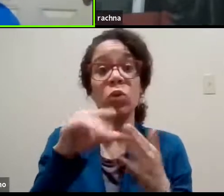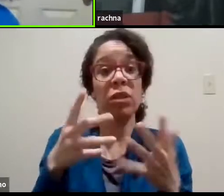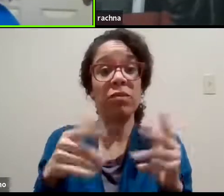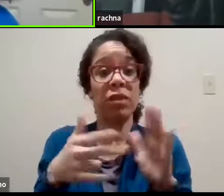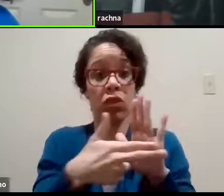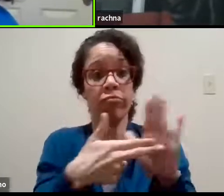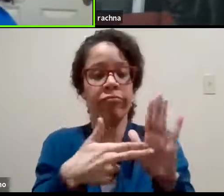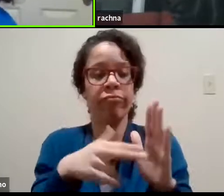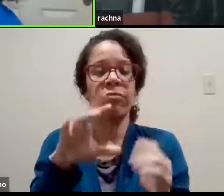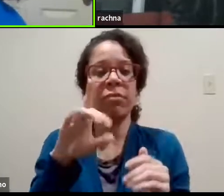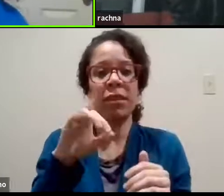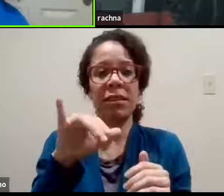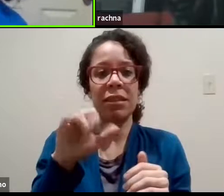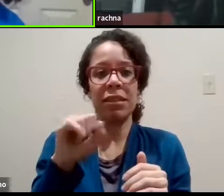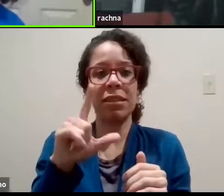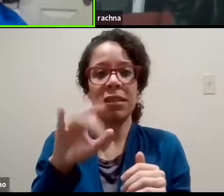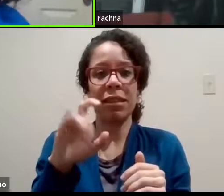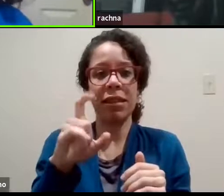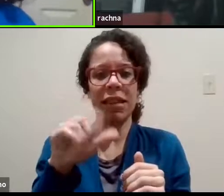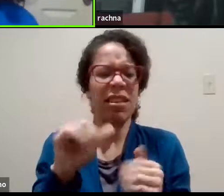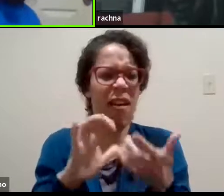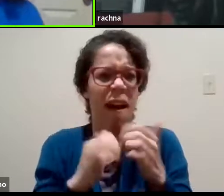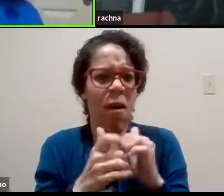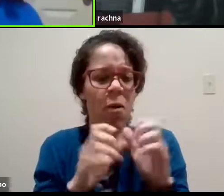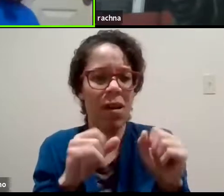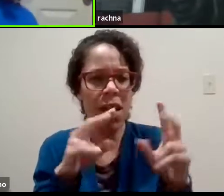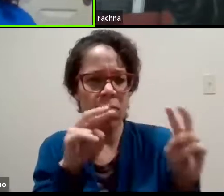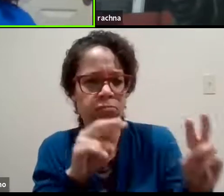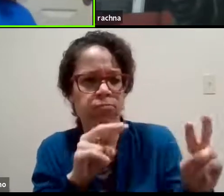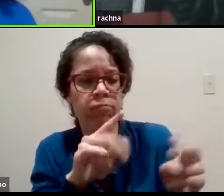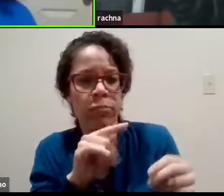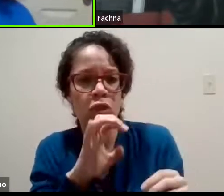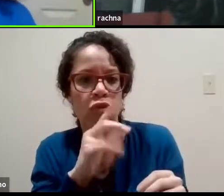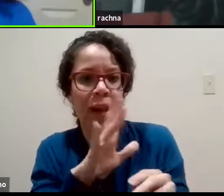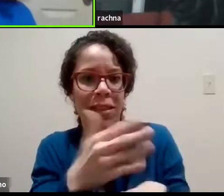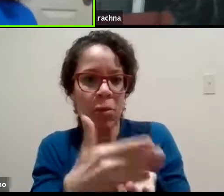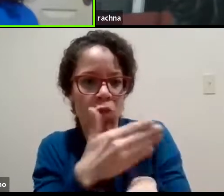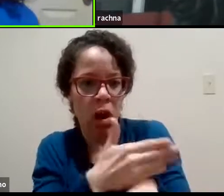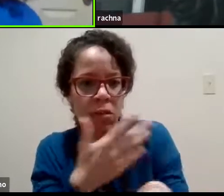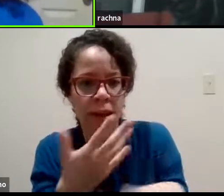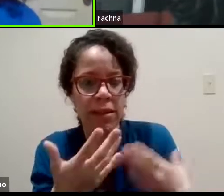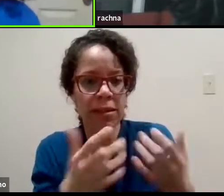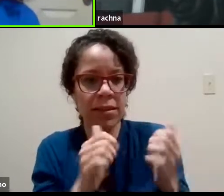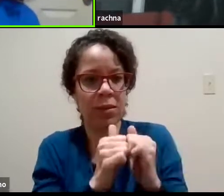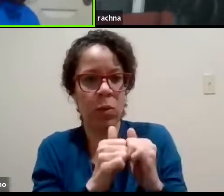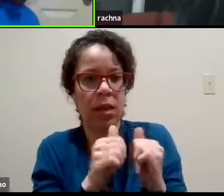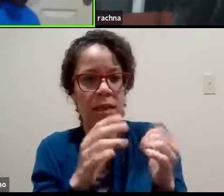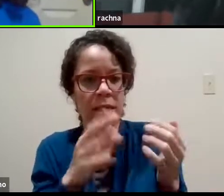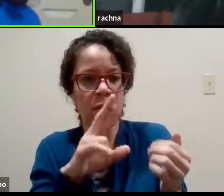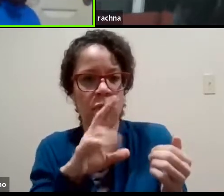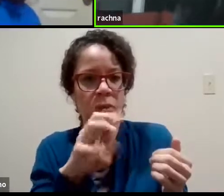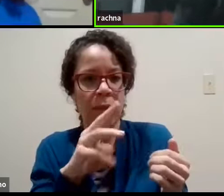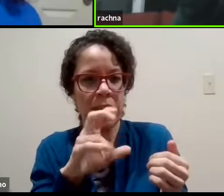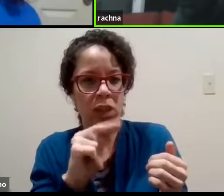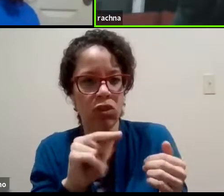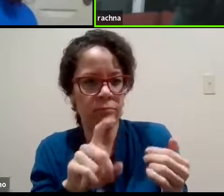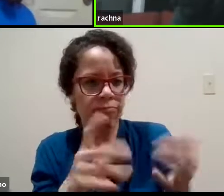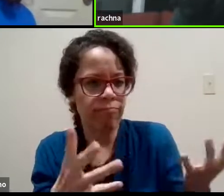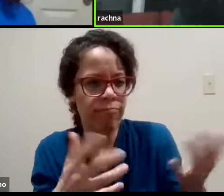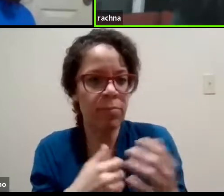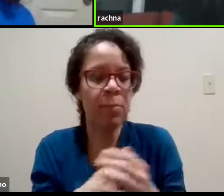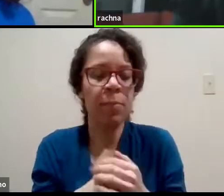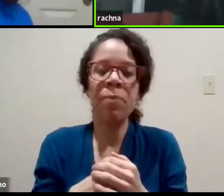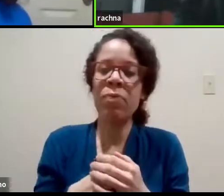dyslexia, for example. How do you track the progress that they're making with their remediation? So I